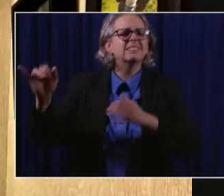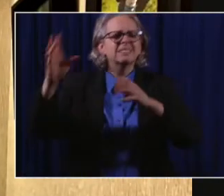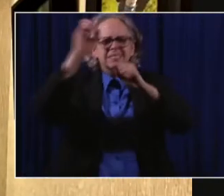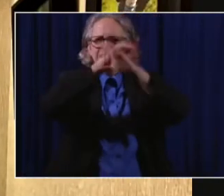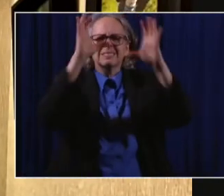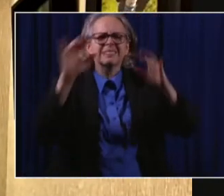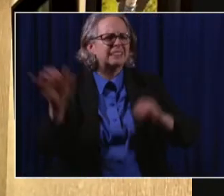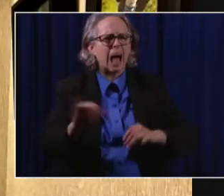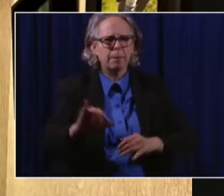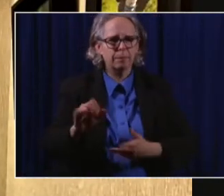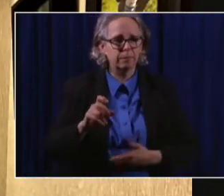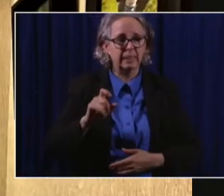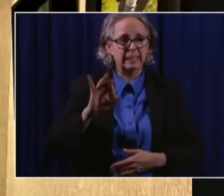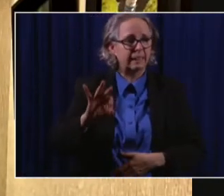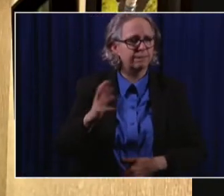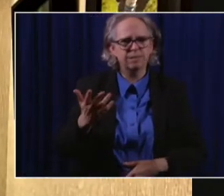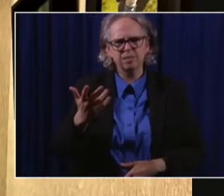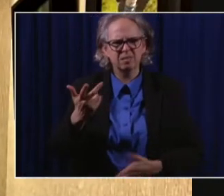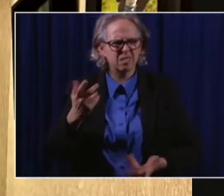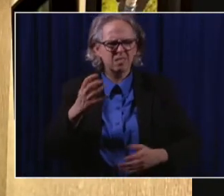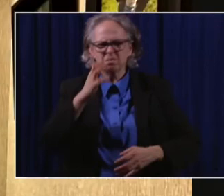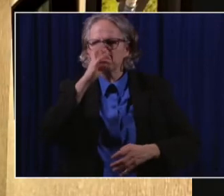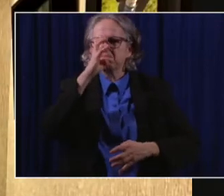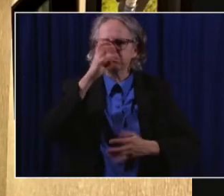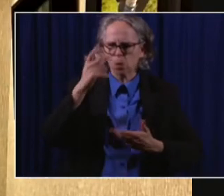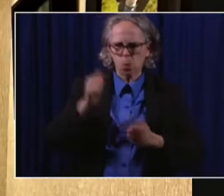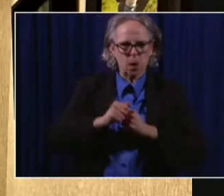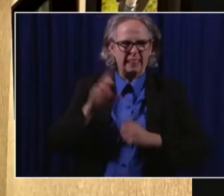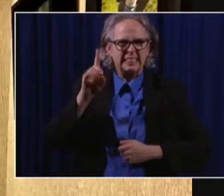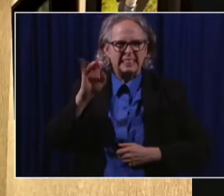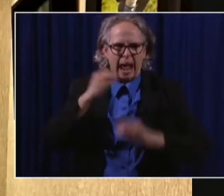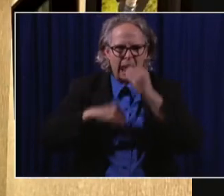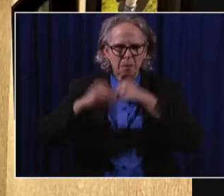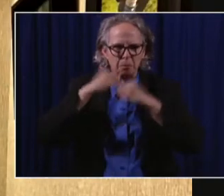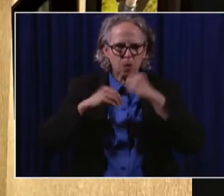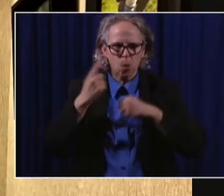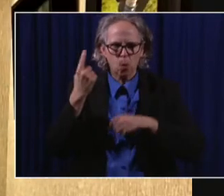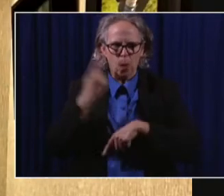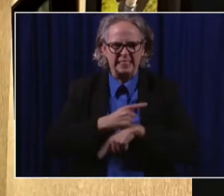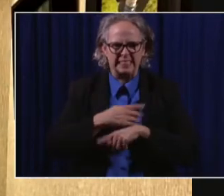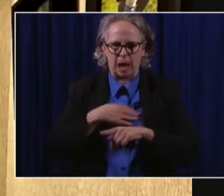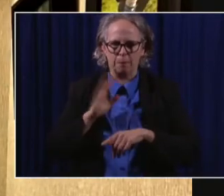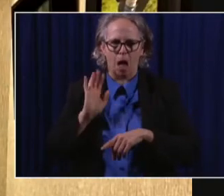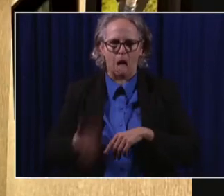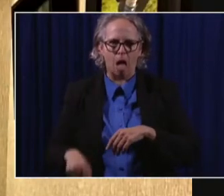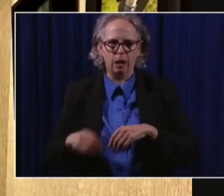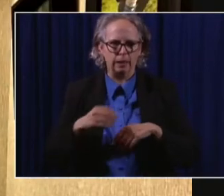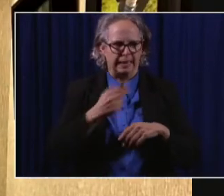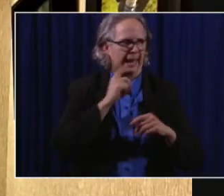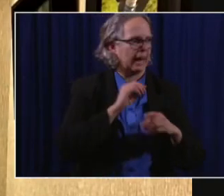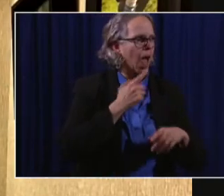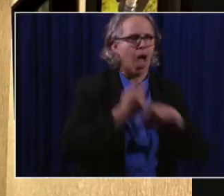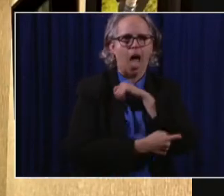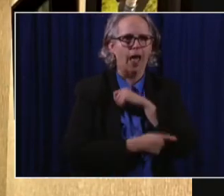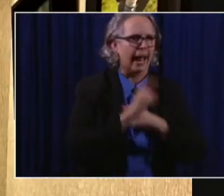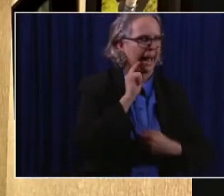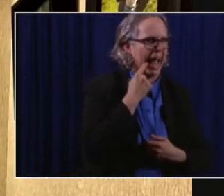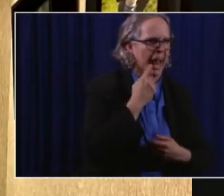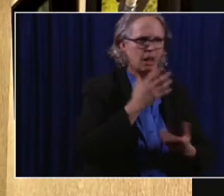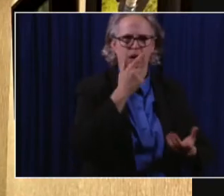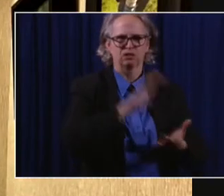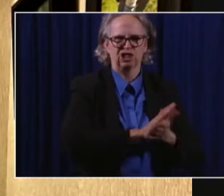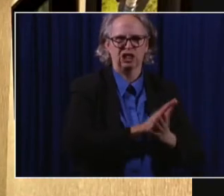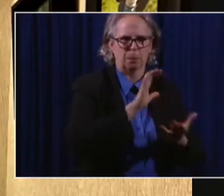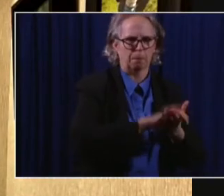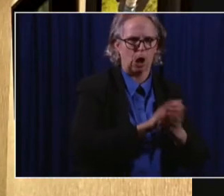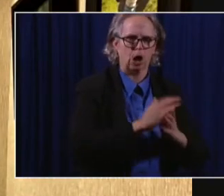and have one cheeseburger or one candy bar, it's probably going to be okay. But if you break your